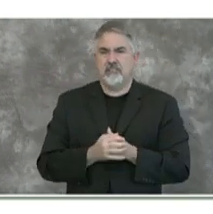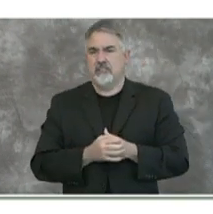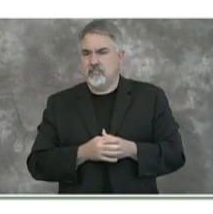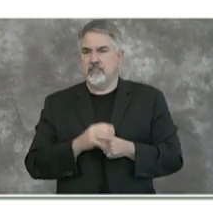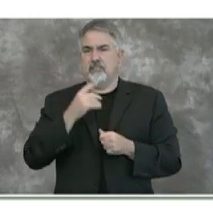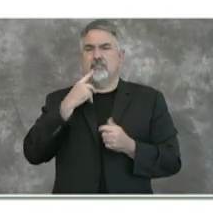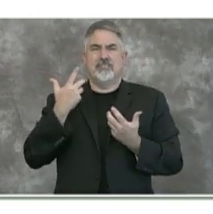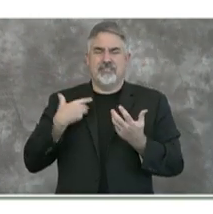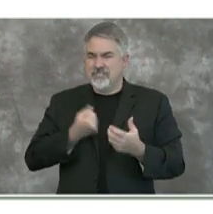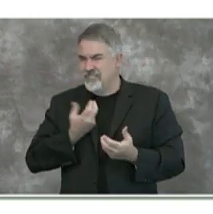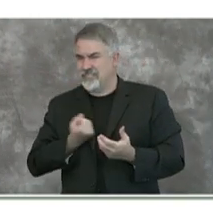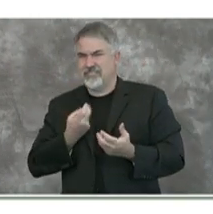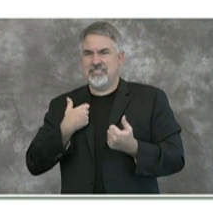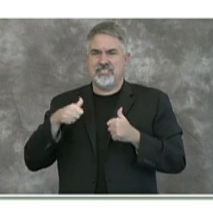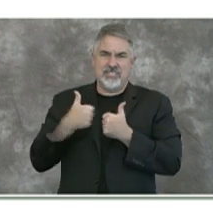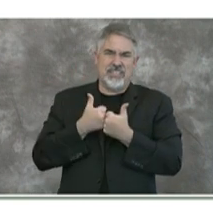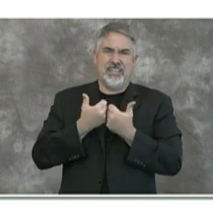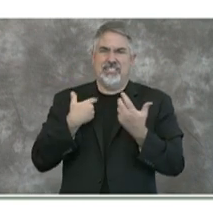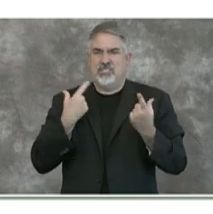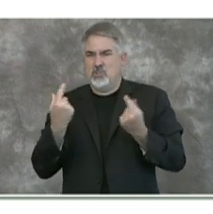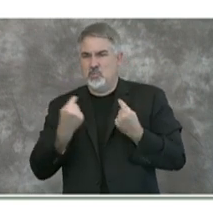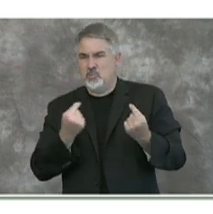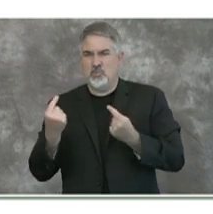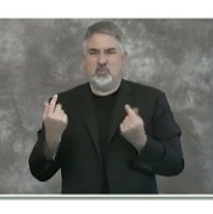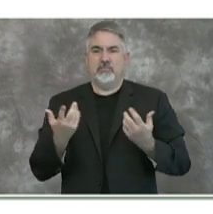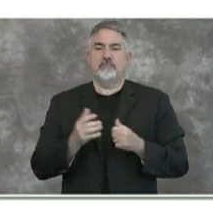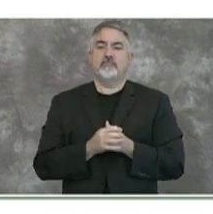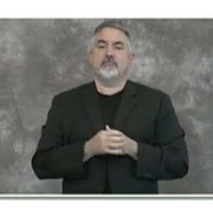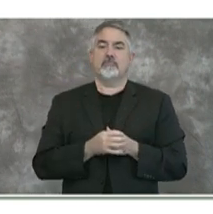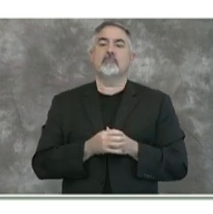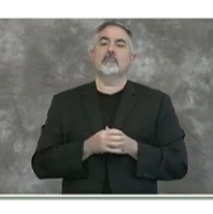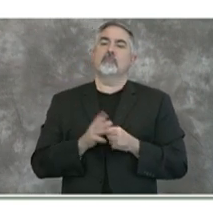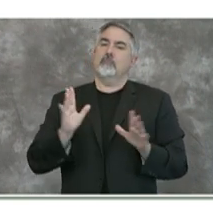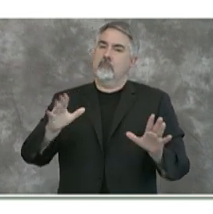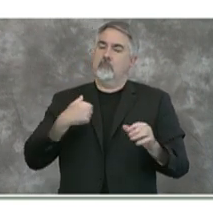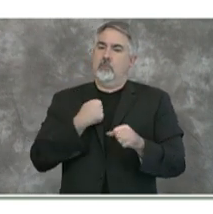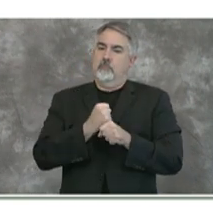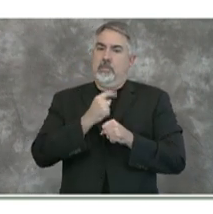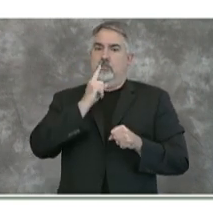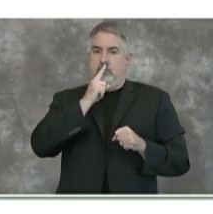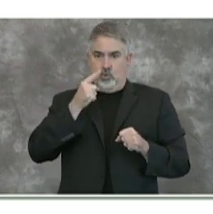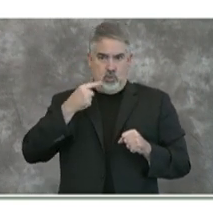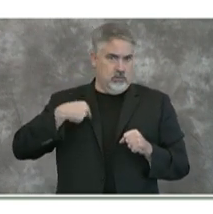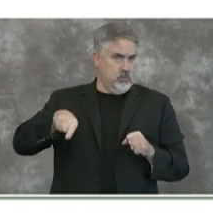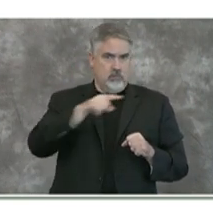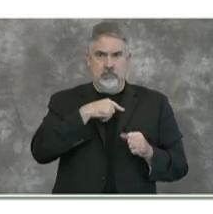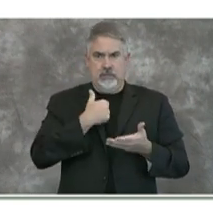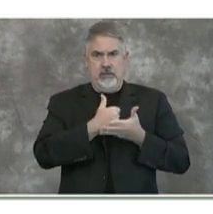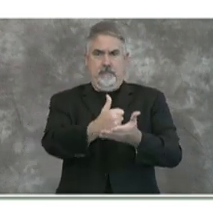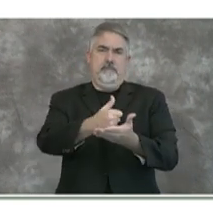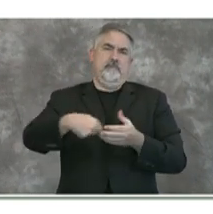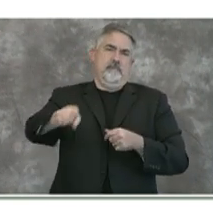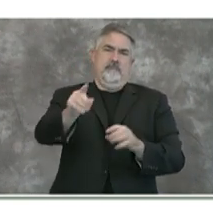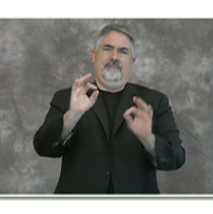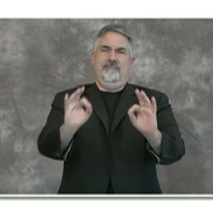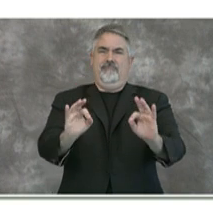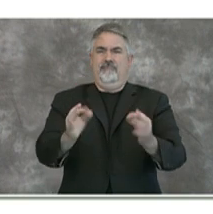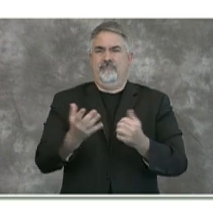available resources, and help ensure that we can all get through this together. In addition to that, if you go to our